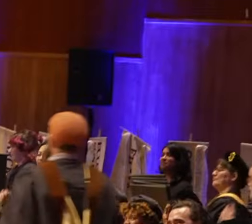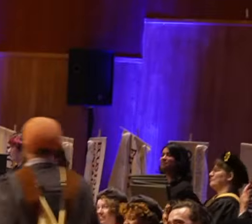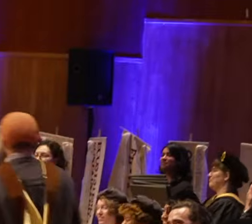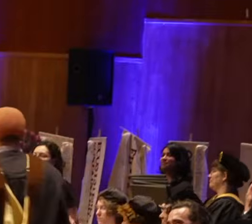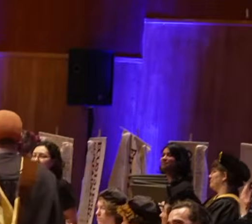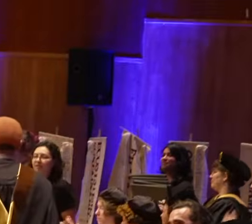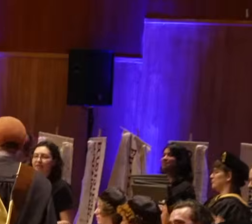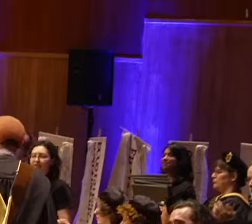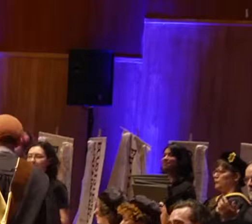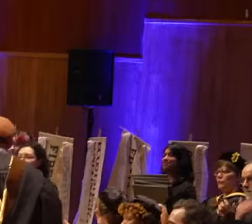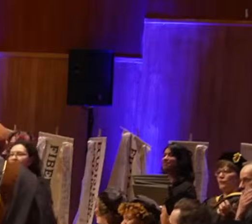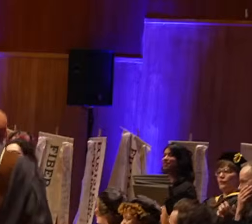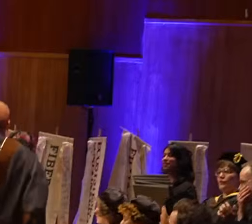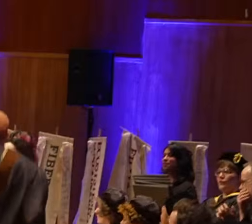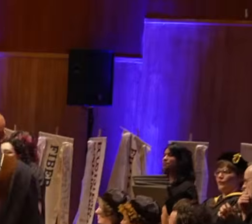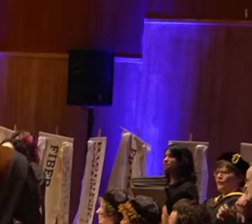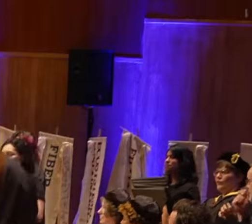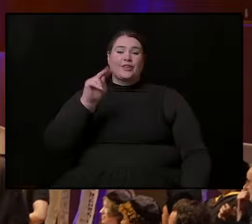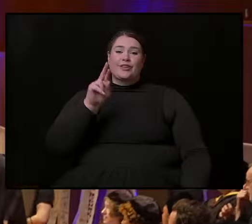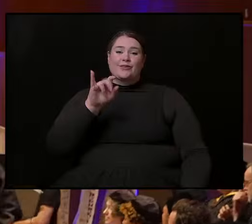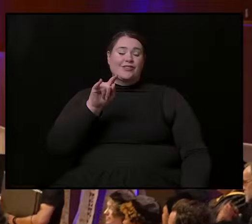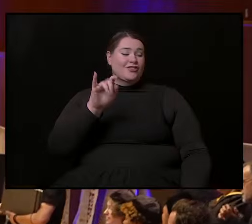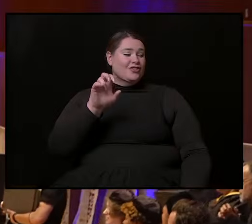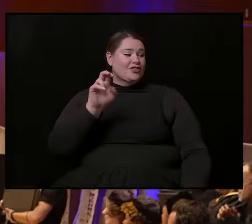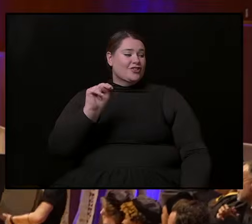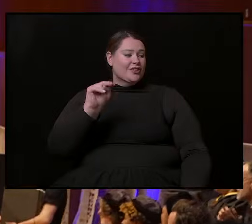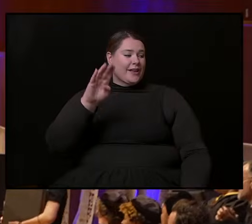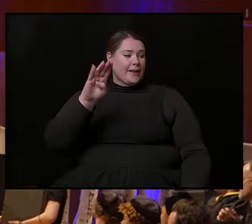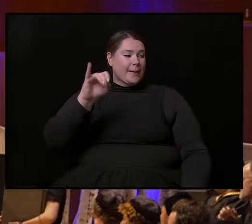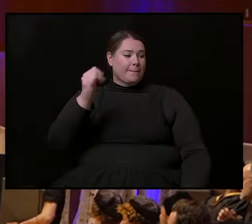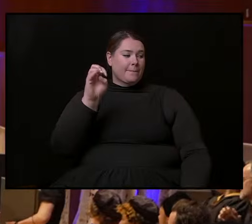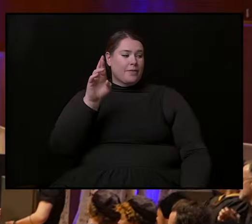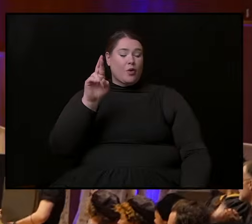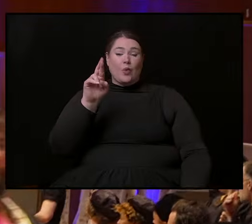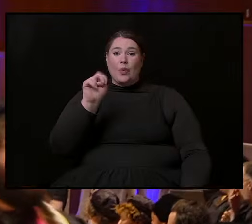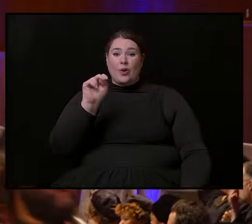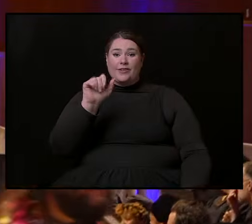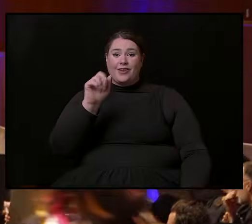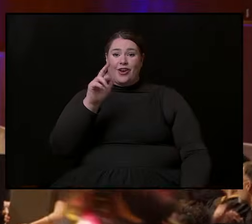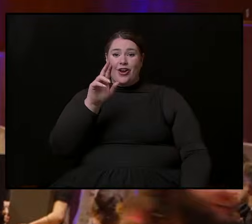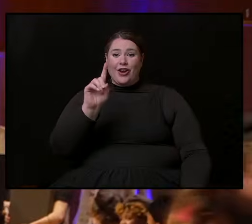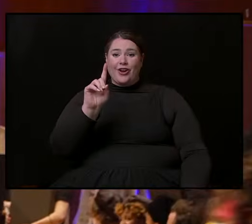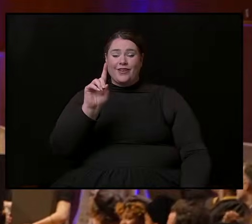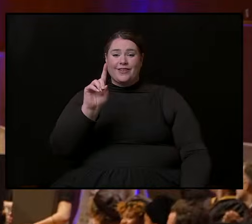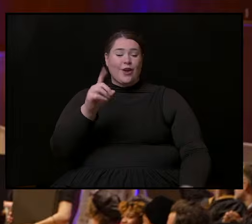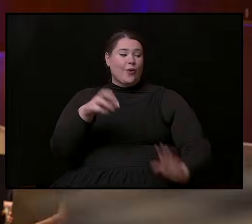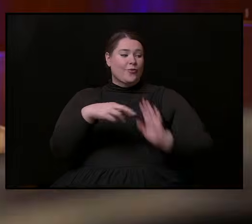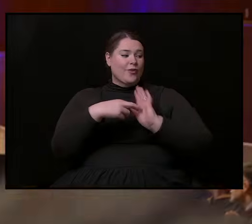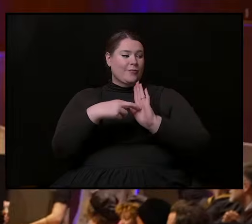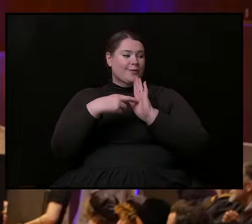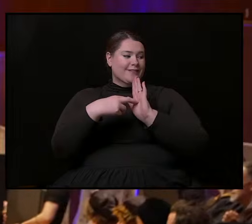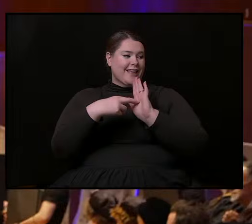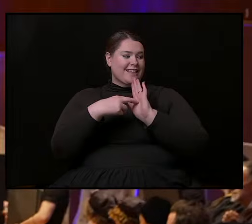Will Christian Bjornerd, representing the Product Design Department, please come forward to congratulate your candidates?